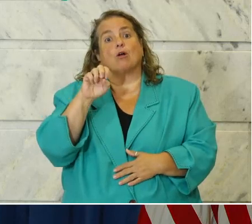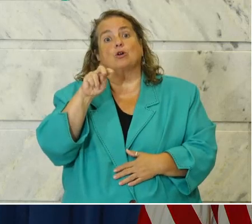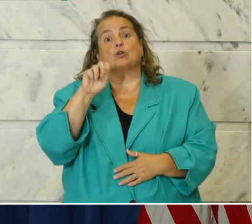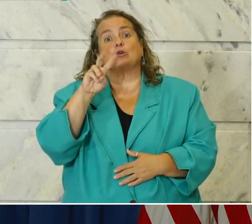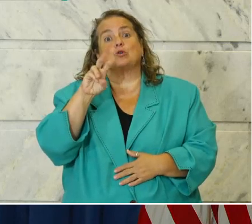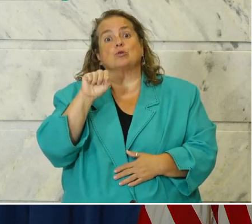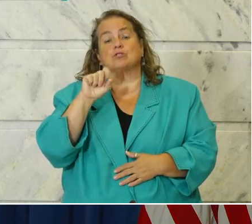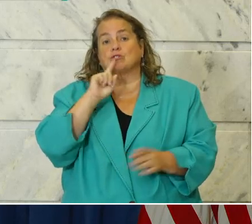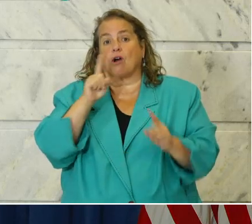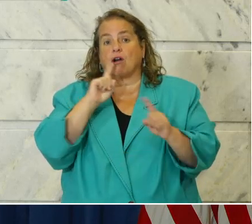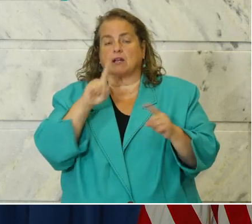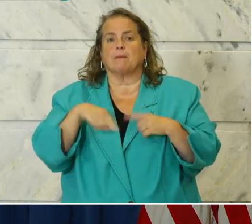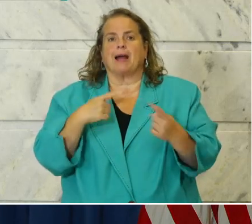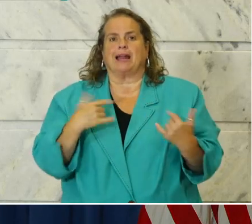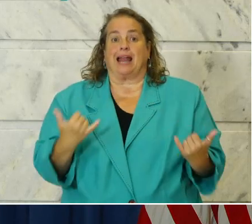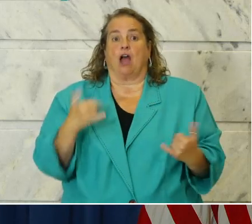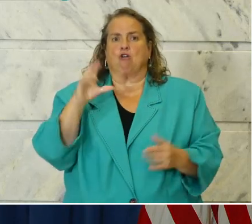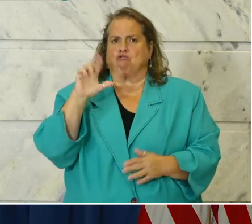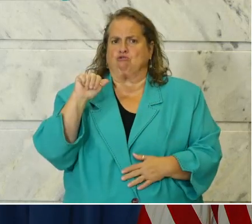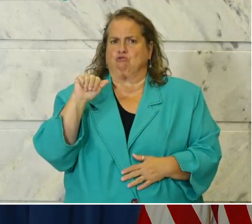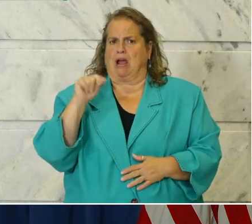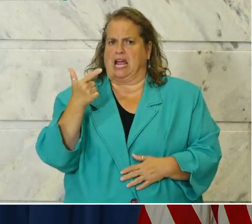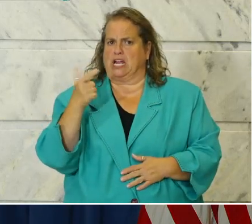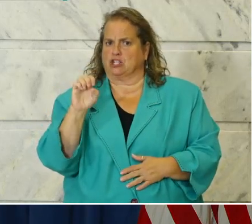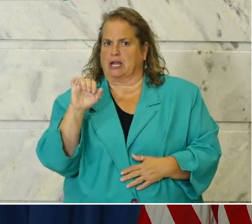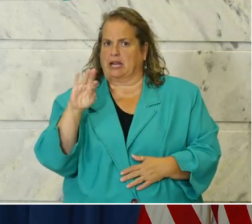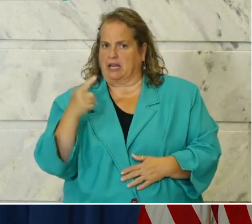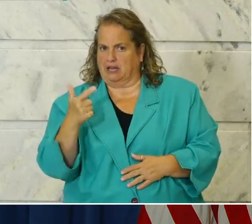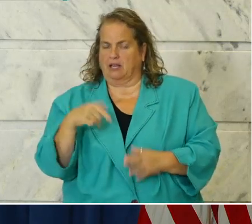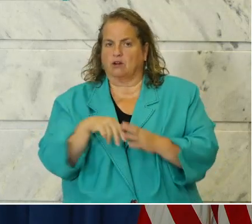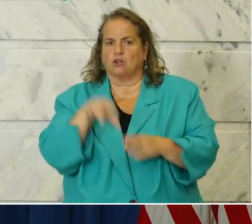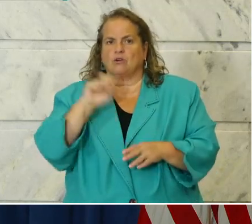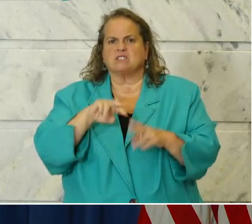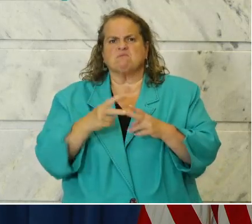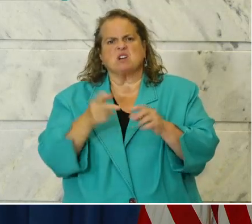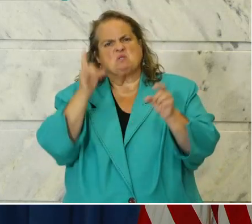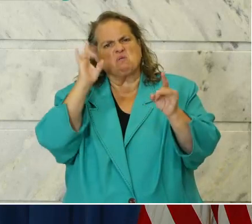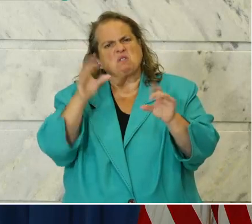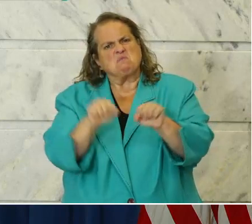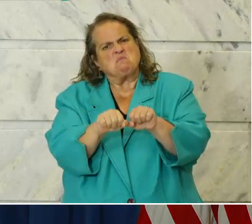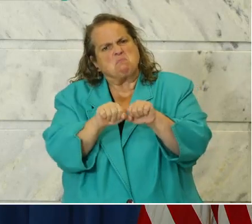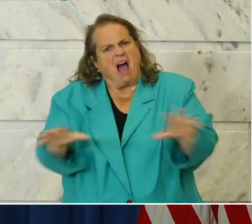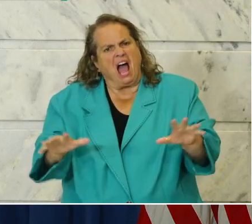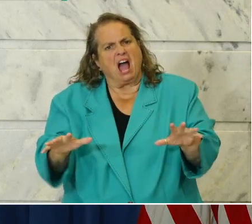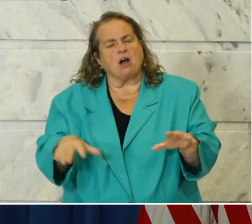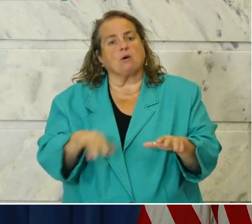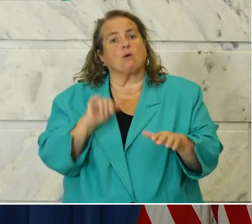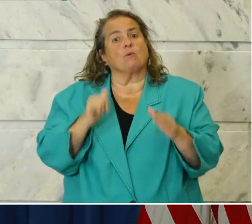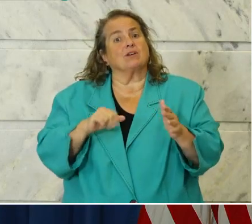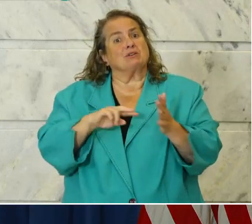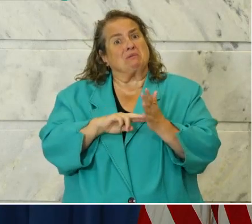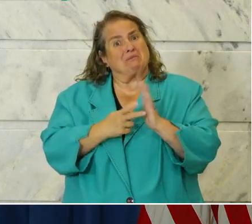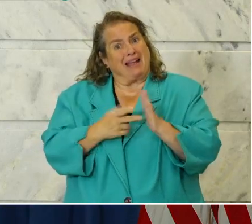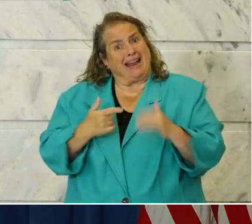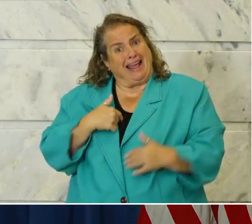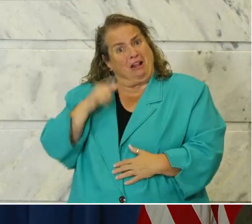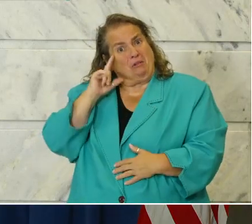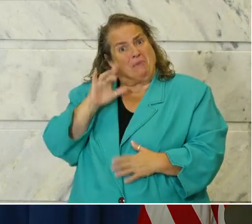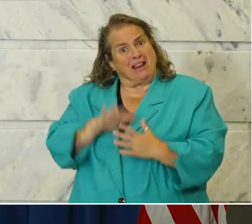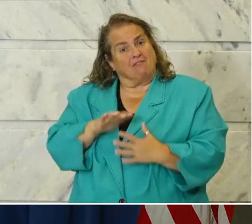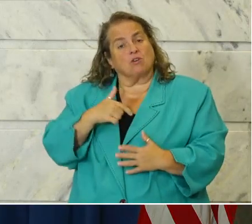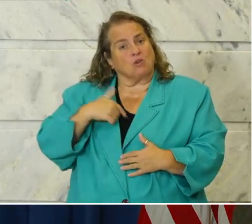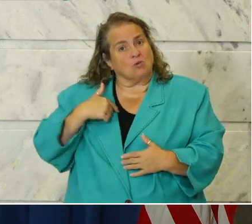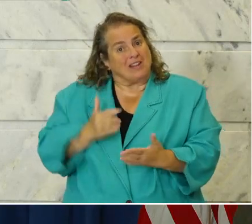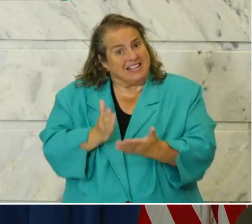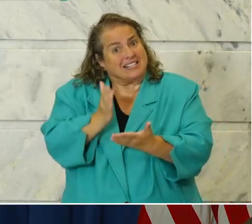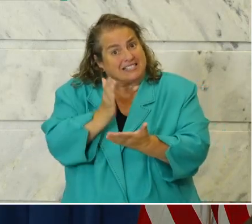it raging in the United States. And so it's really important that we remember that while I believe that we have stopped the